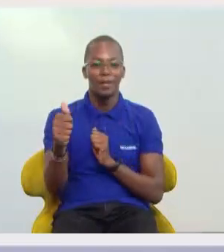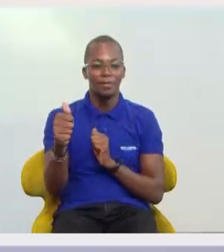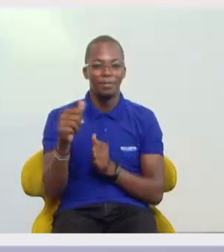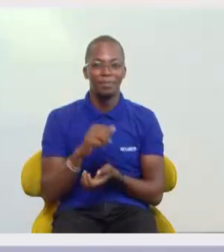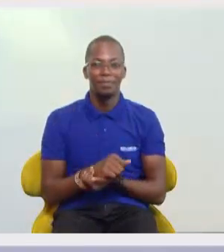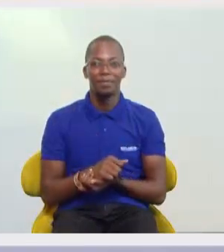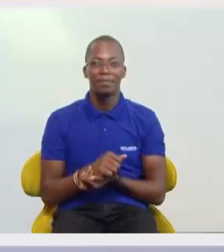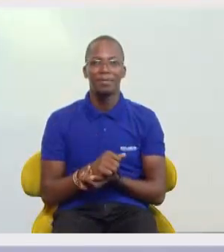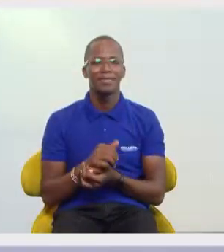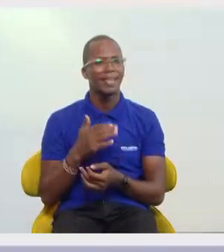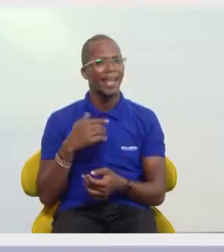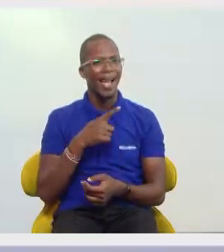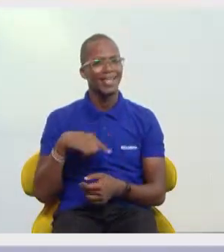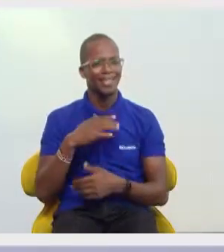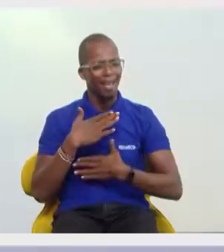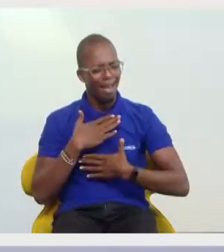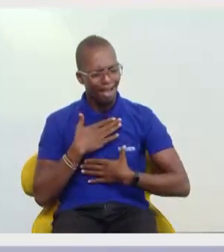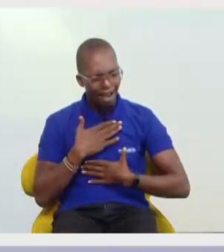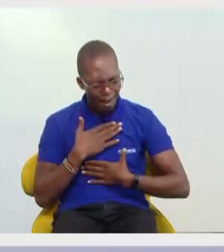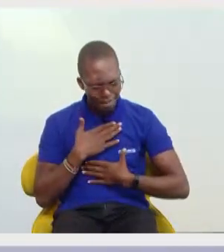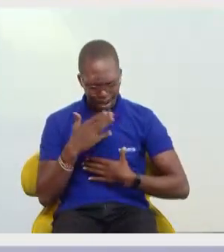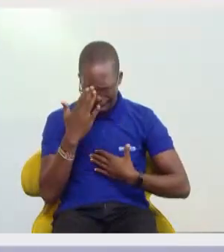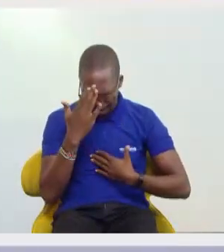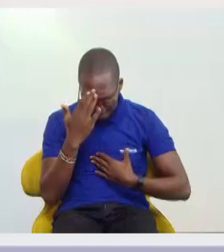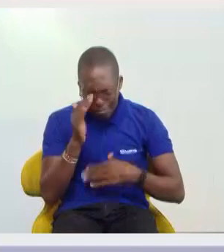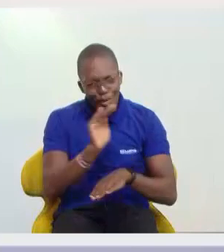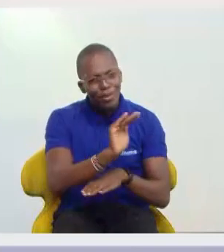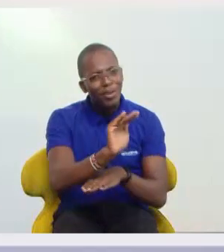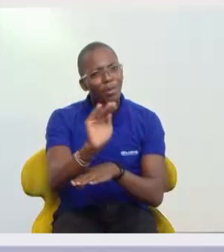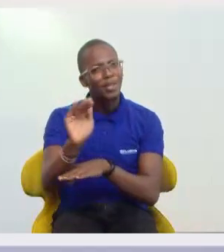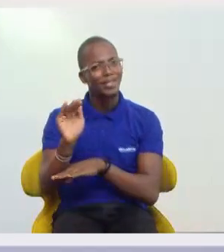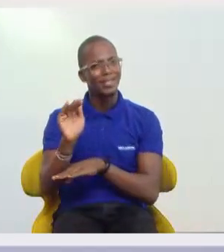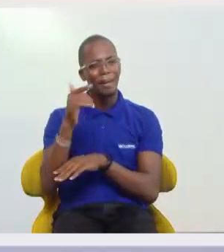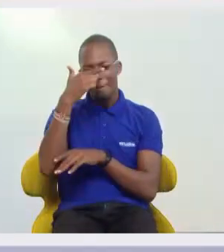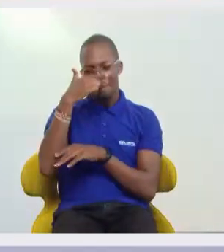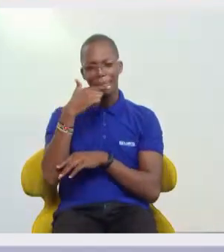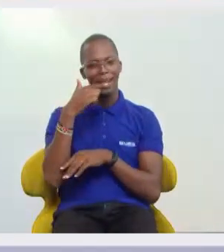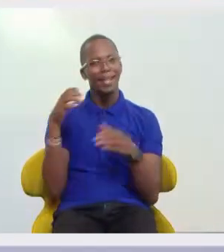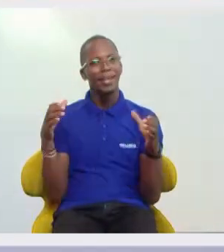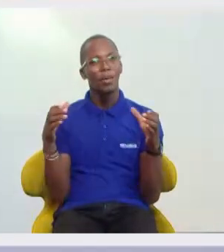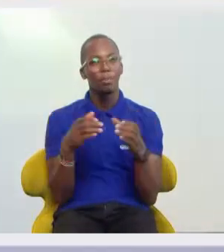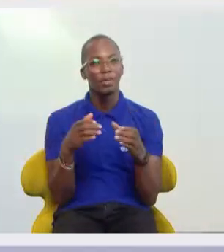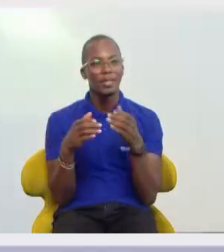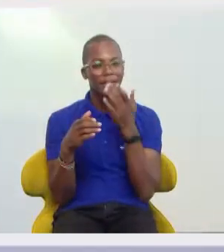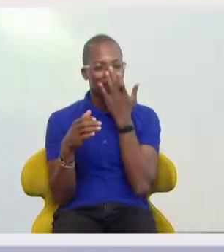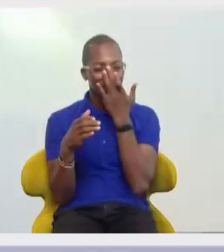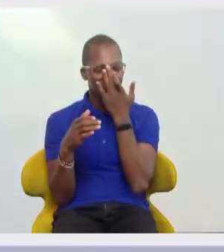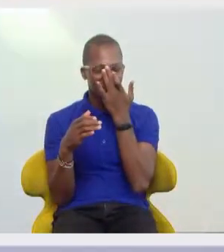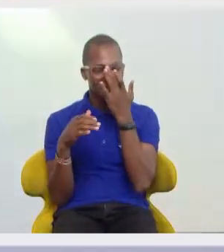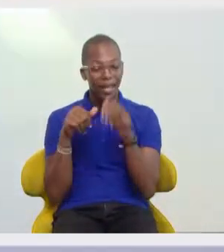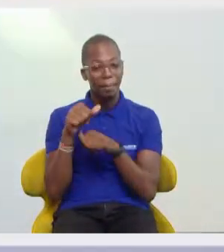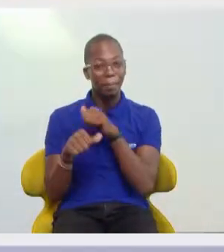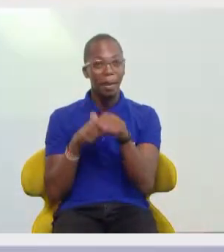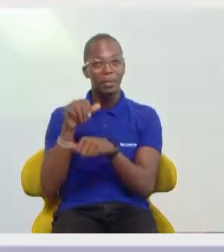Our humble request as a blind community, as far as